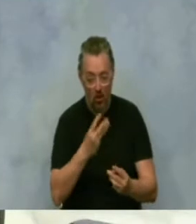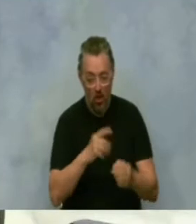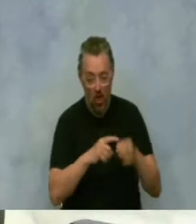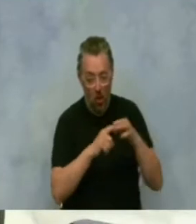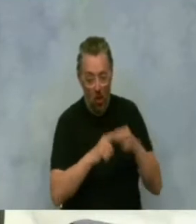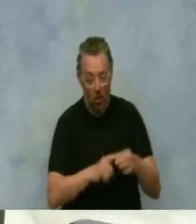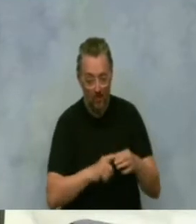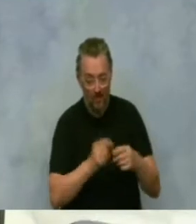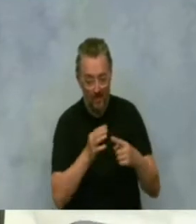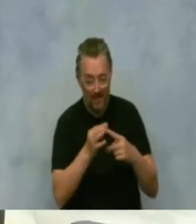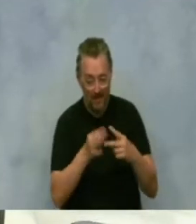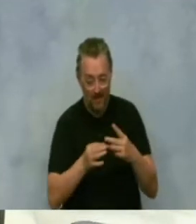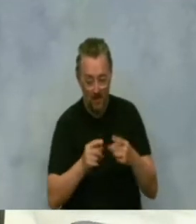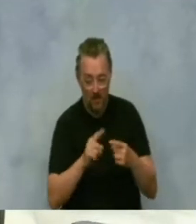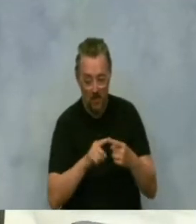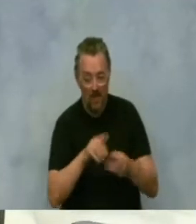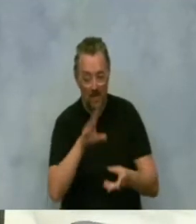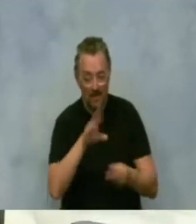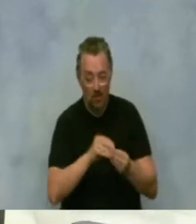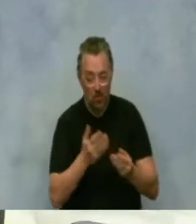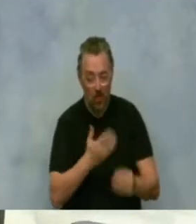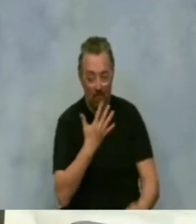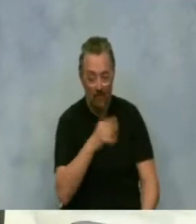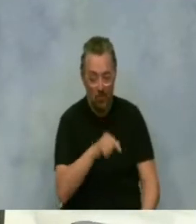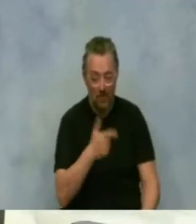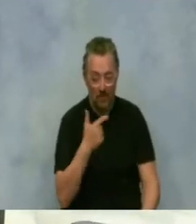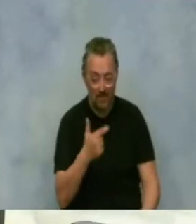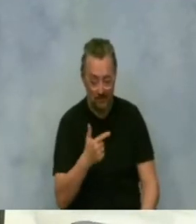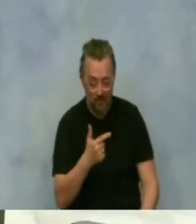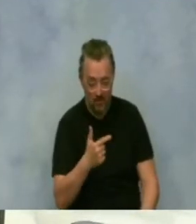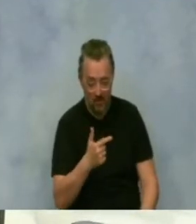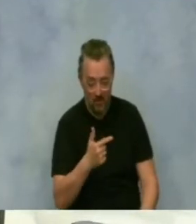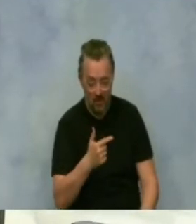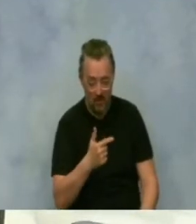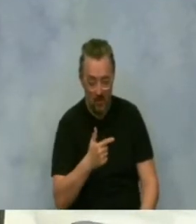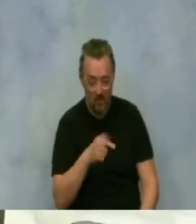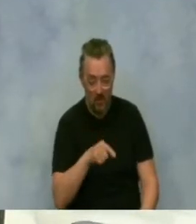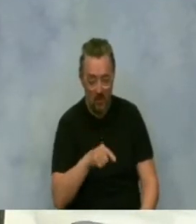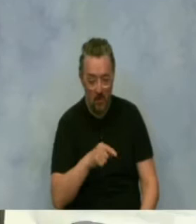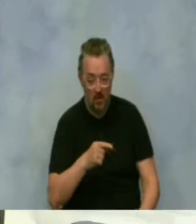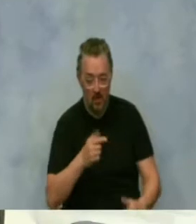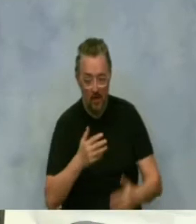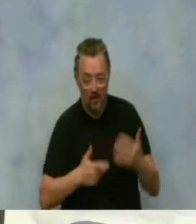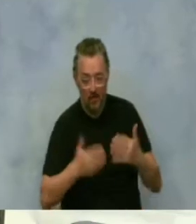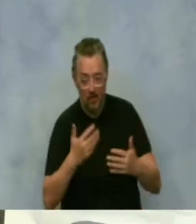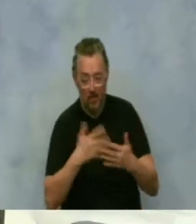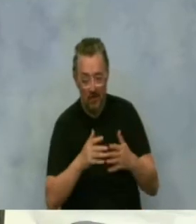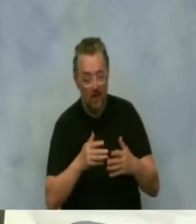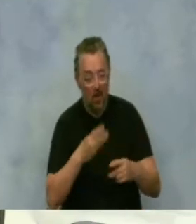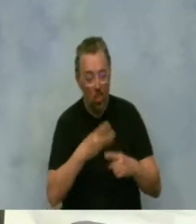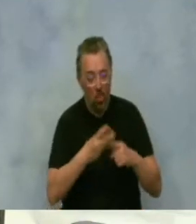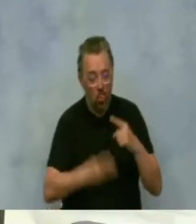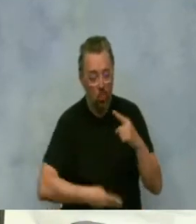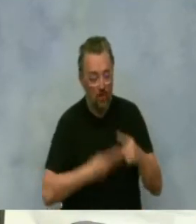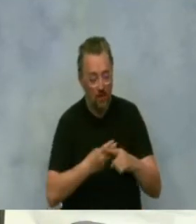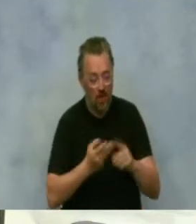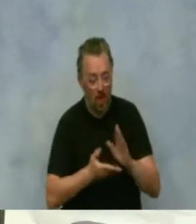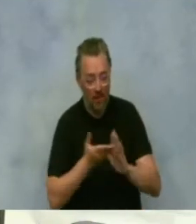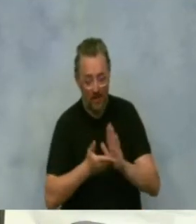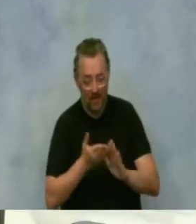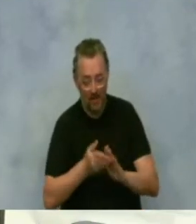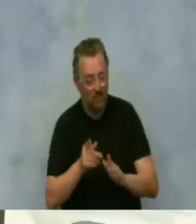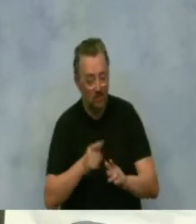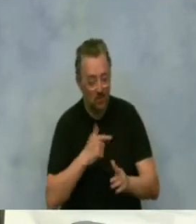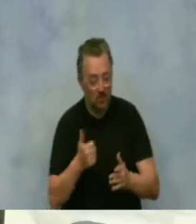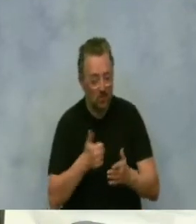same, these are summarised at 5.7. These are figures that we have to update on a 3-yearly basis. That's the regulatory